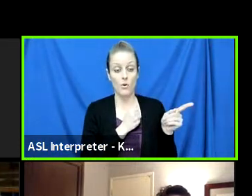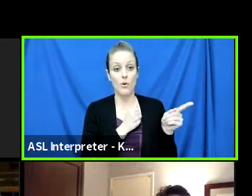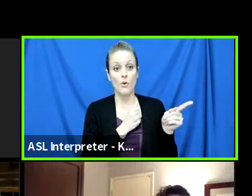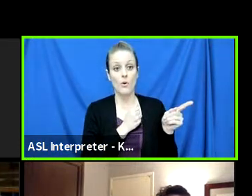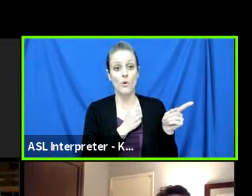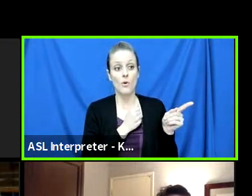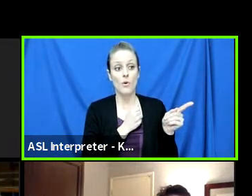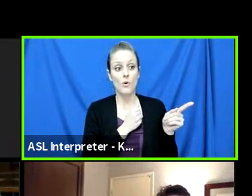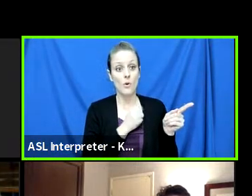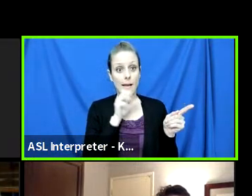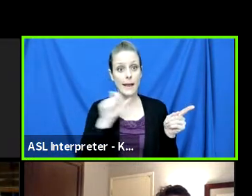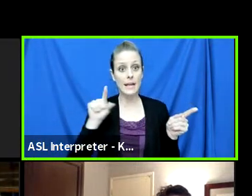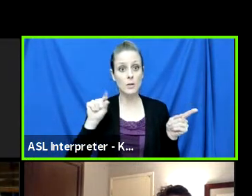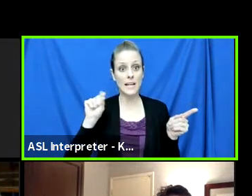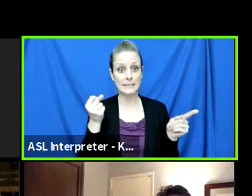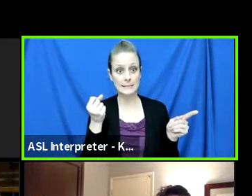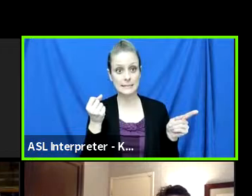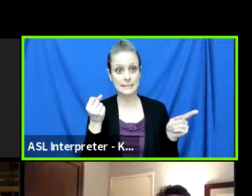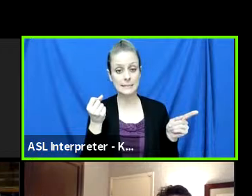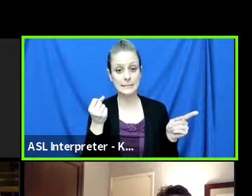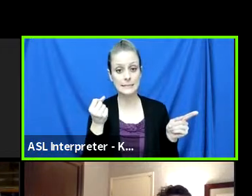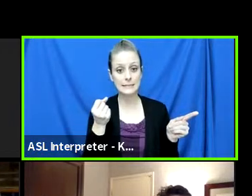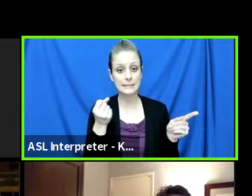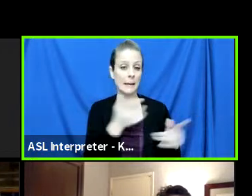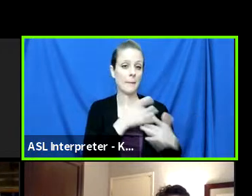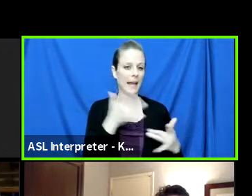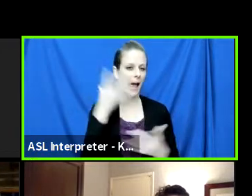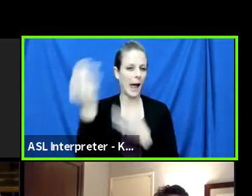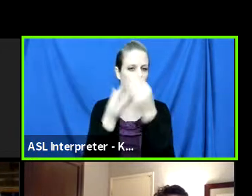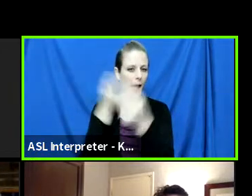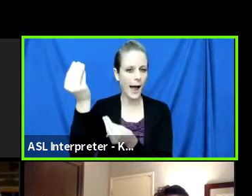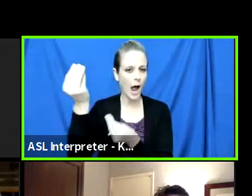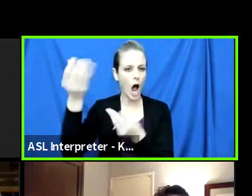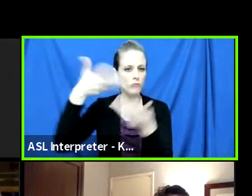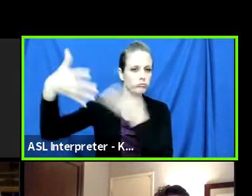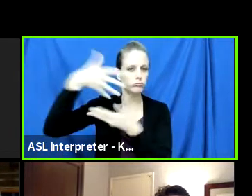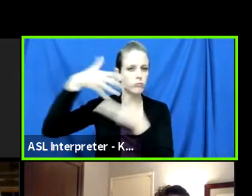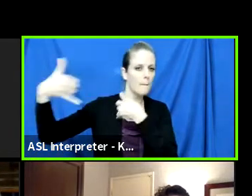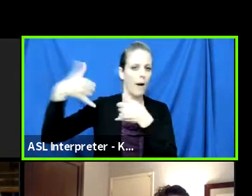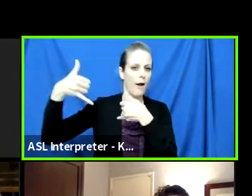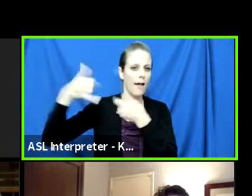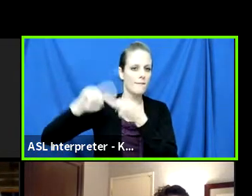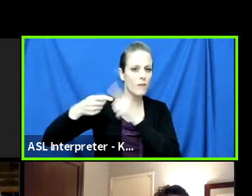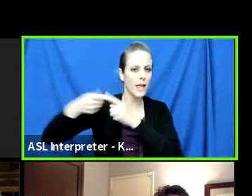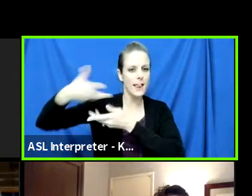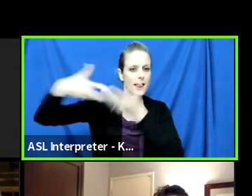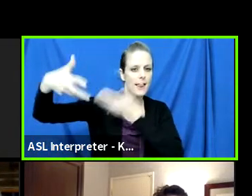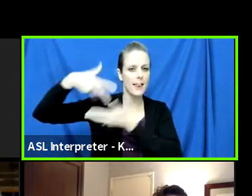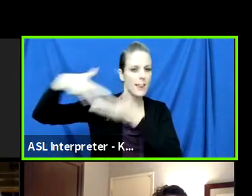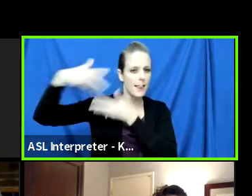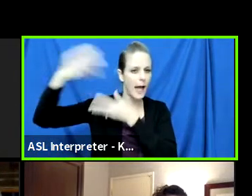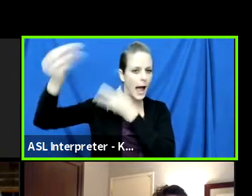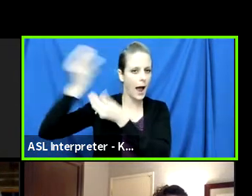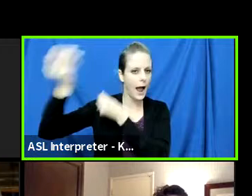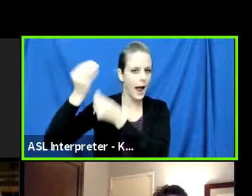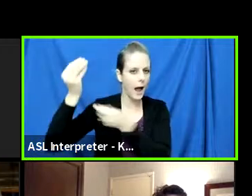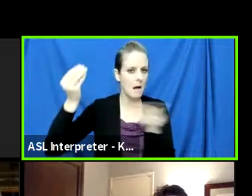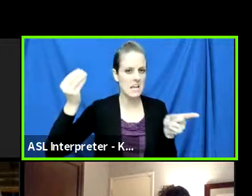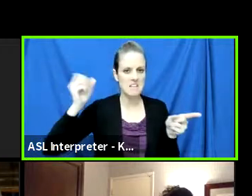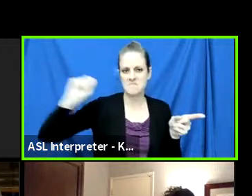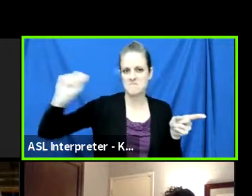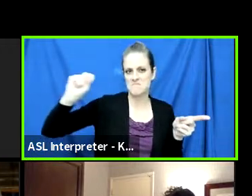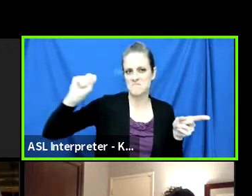he's in his 20s, and he likes to go out a lot and party and hang with friends. And he was really against